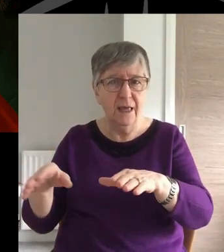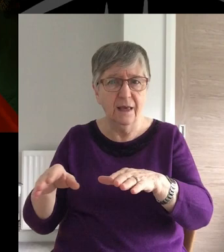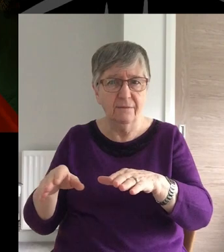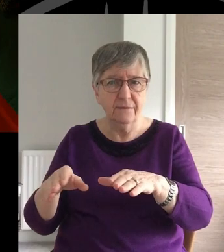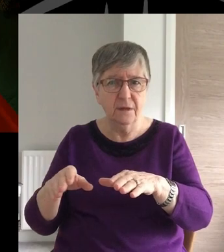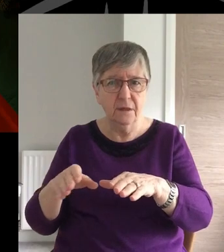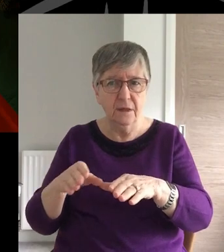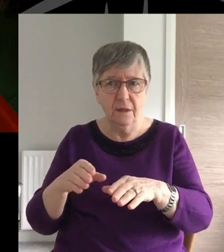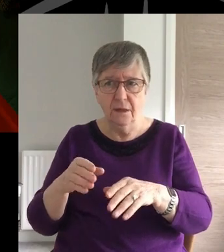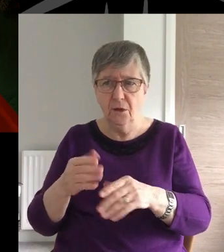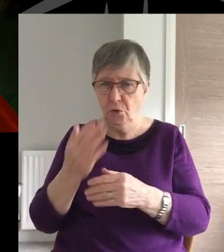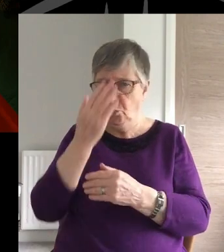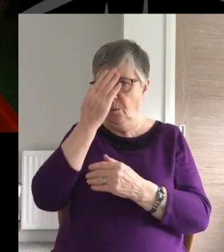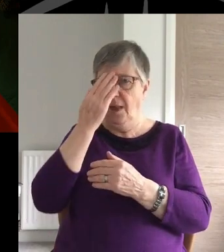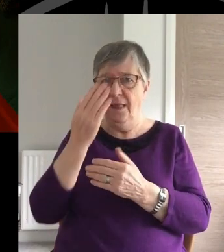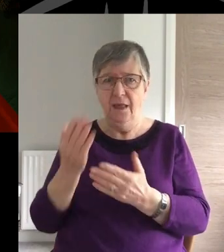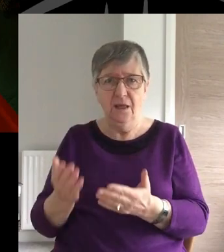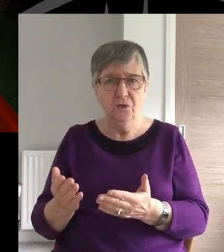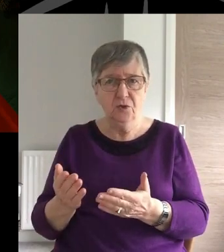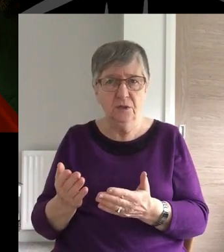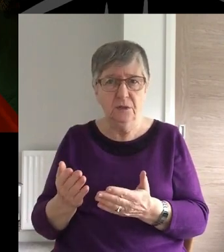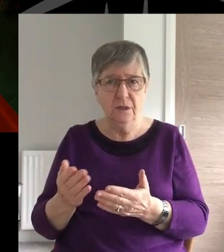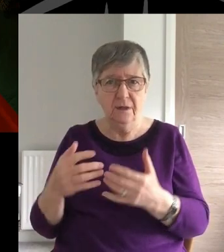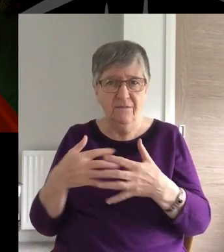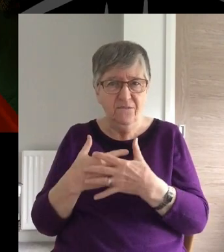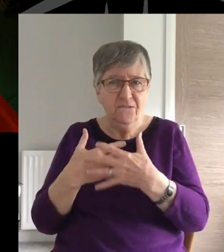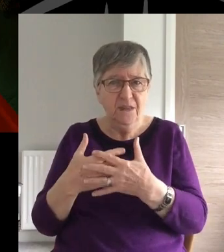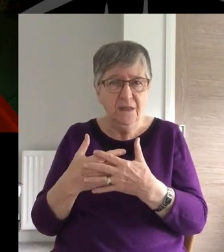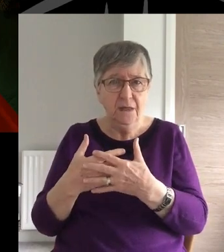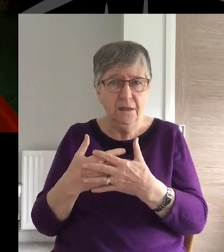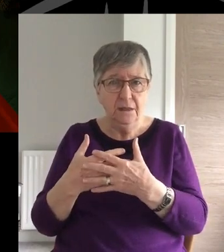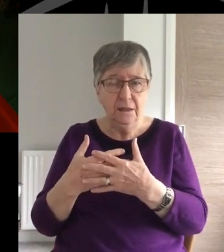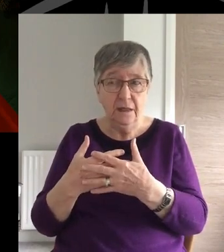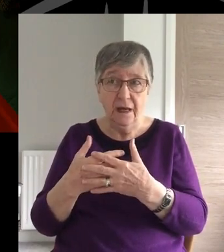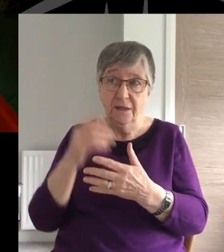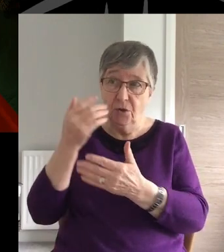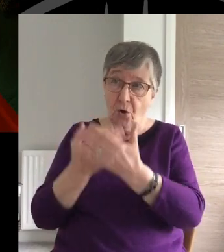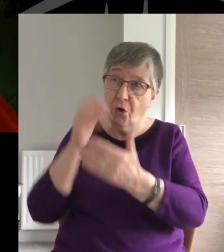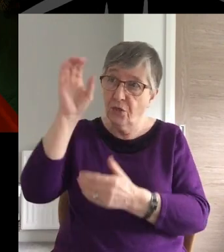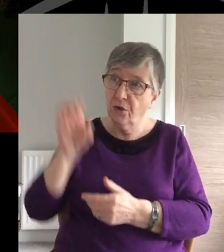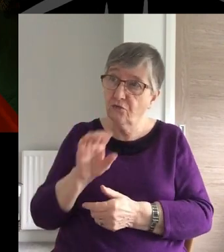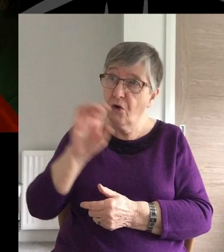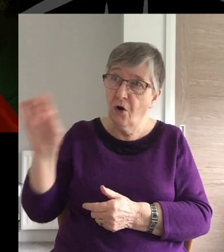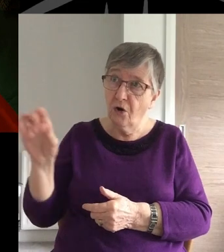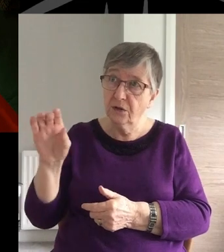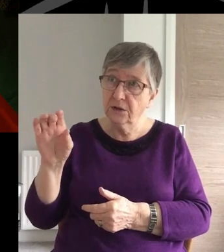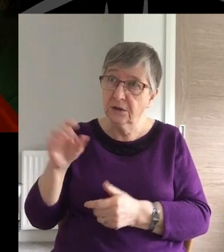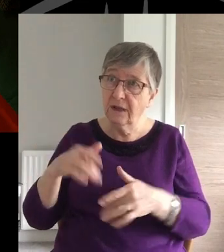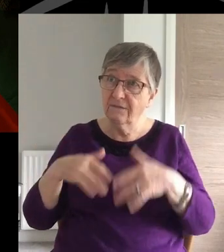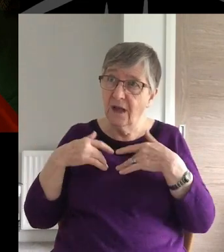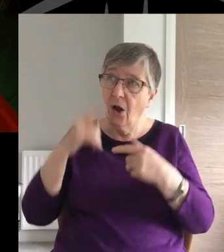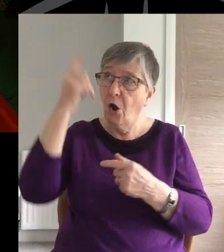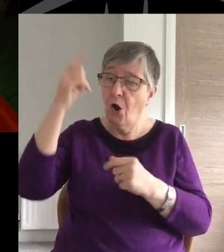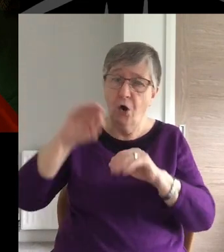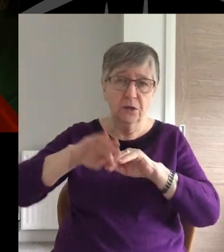and humiliation, fear, and even on a cross, he experienced God-forsakenness.